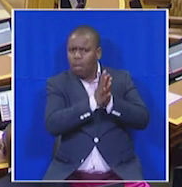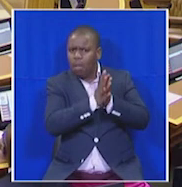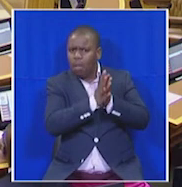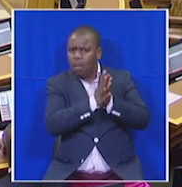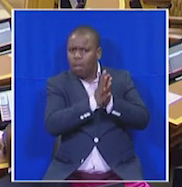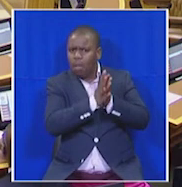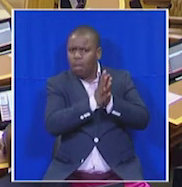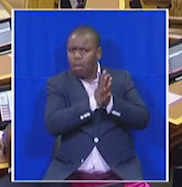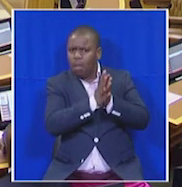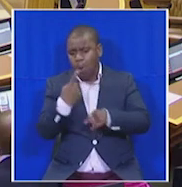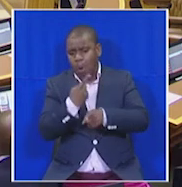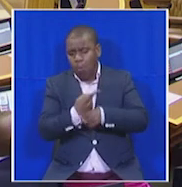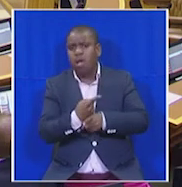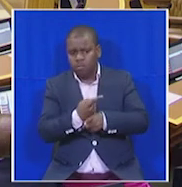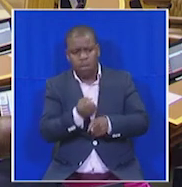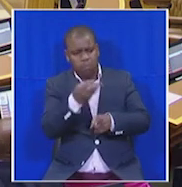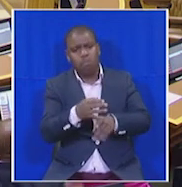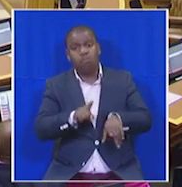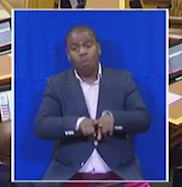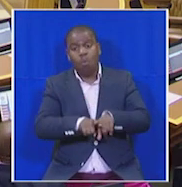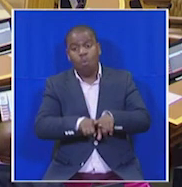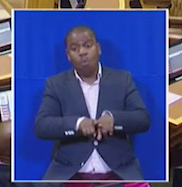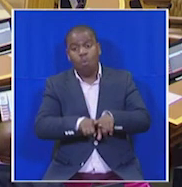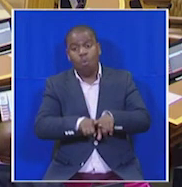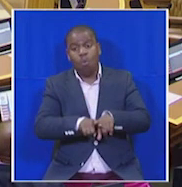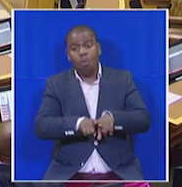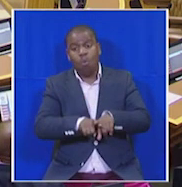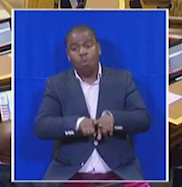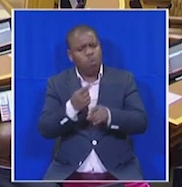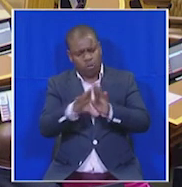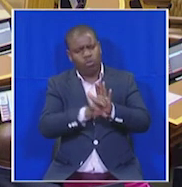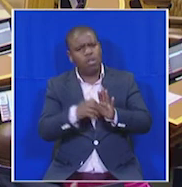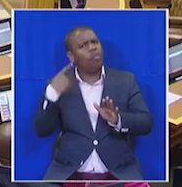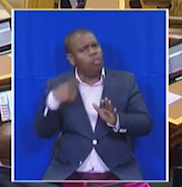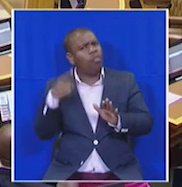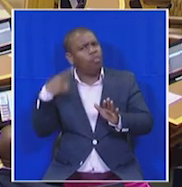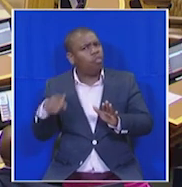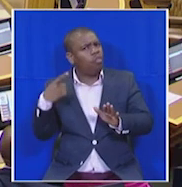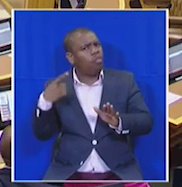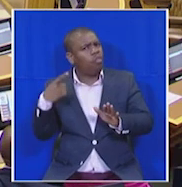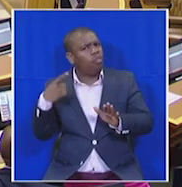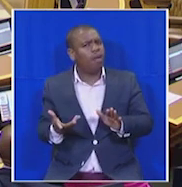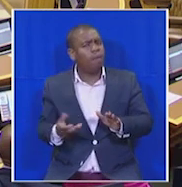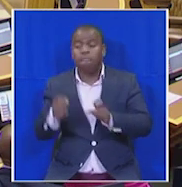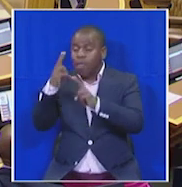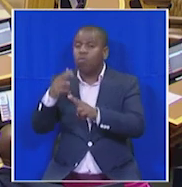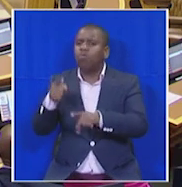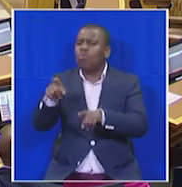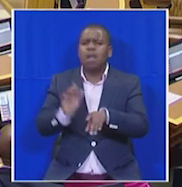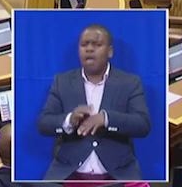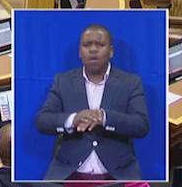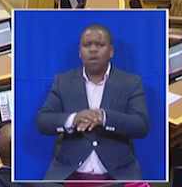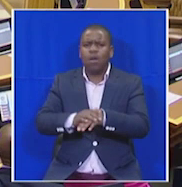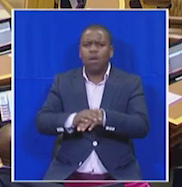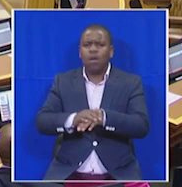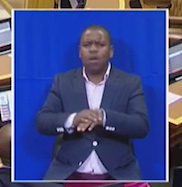go to court, you get it handed to you there, precisely because you don't listen and you think that this Constitution is Honorable beneath you. Steenhuisen, You're a disgrace may as a I